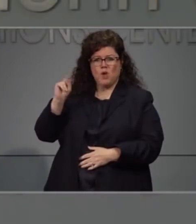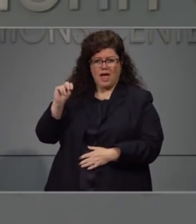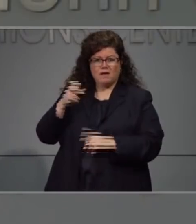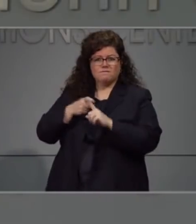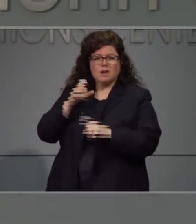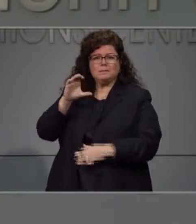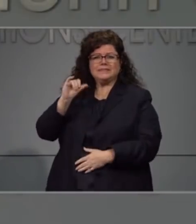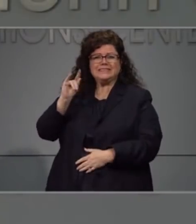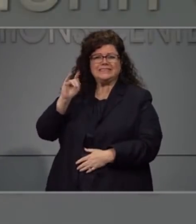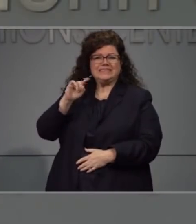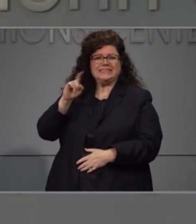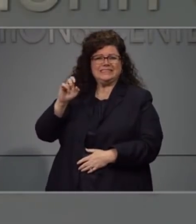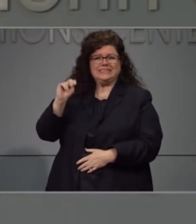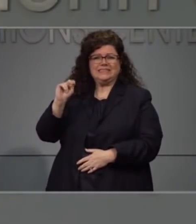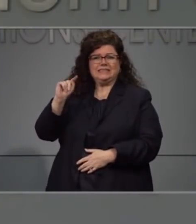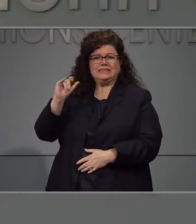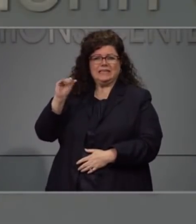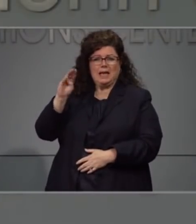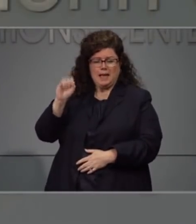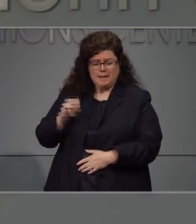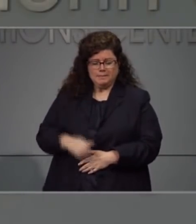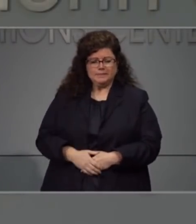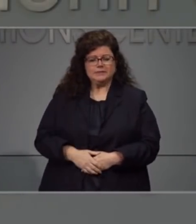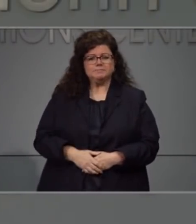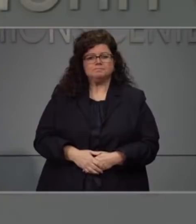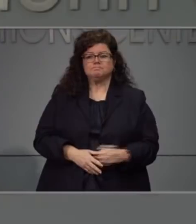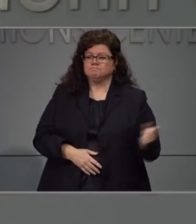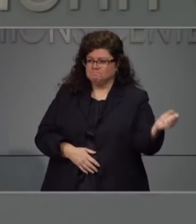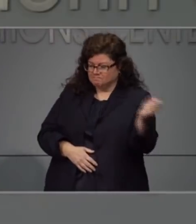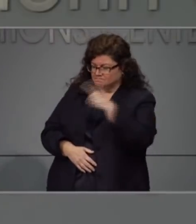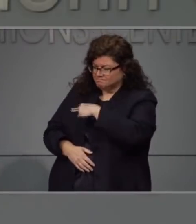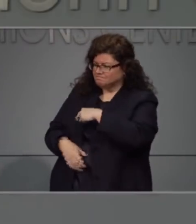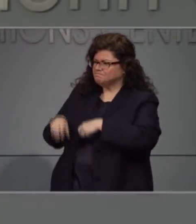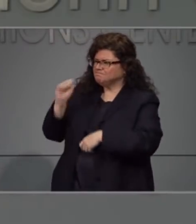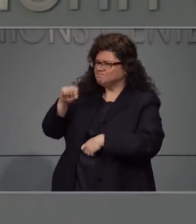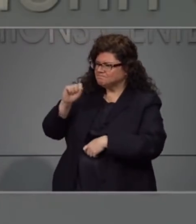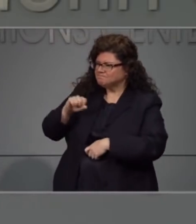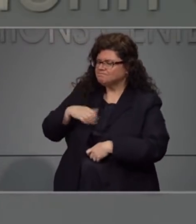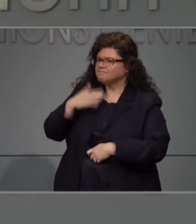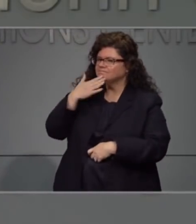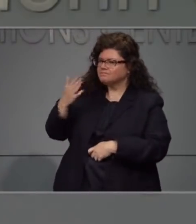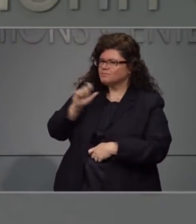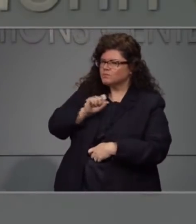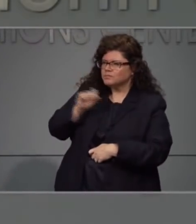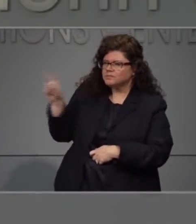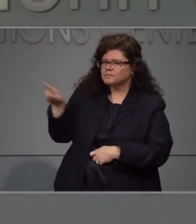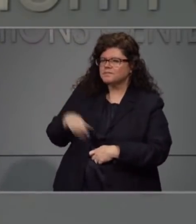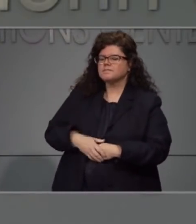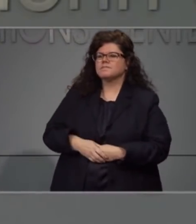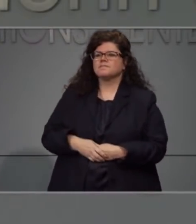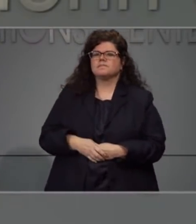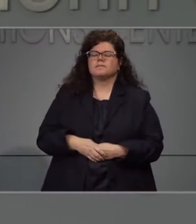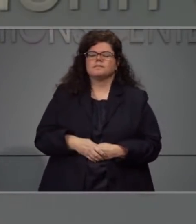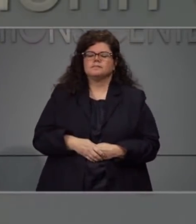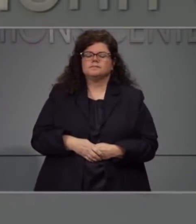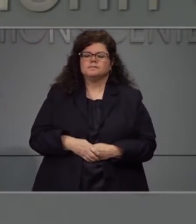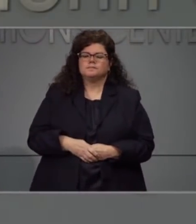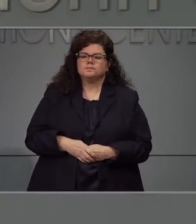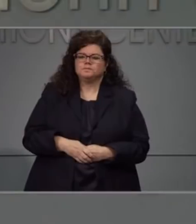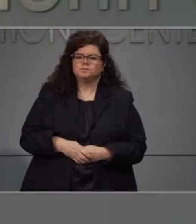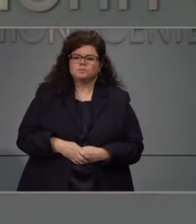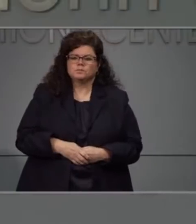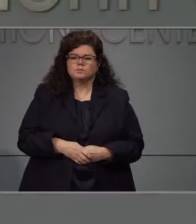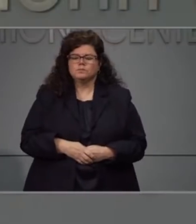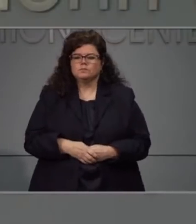Hello, Dr. Cohen and Governor Cooper. This is Elizabeth Ann from the Asheville Citizen Times newspaper. Given what we understand about the trajectory of